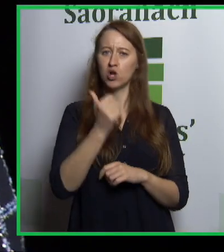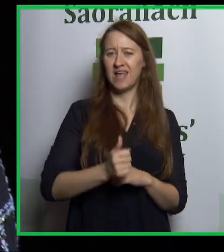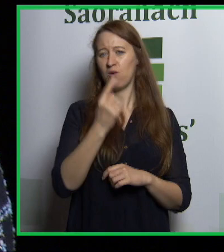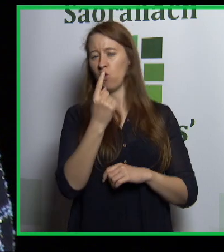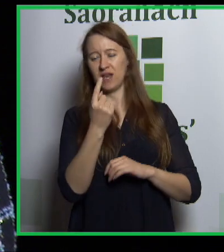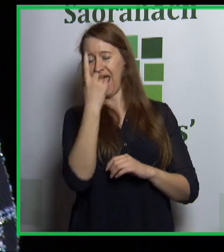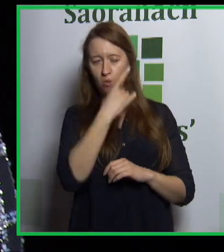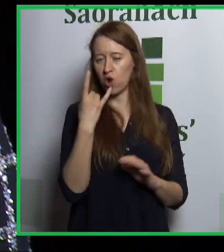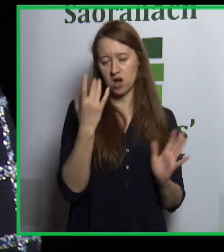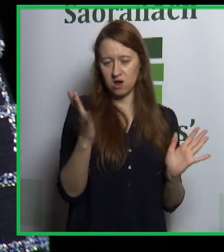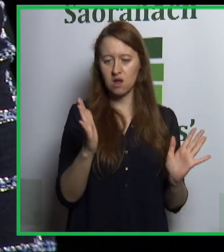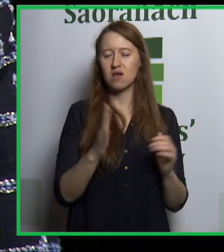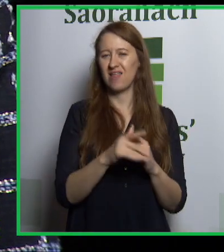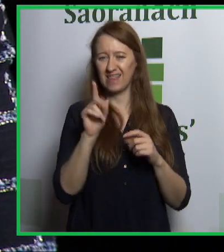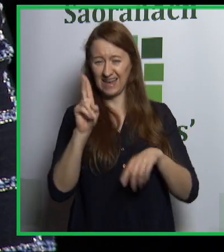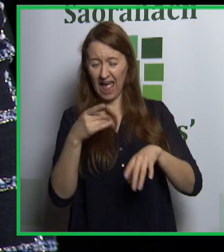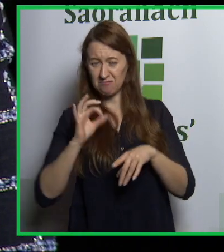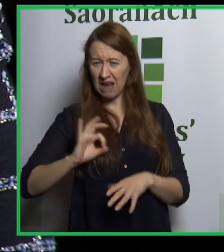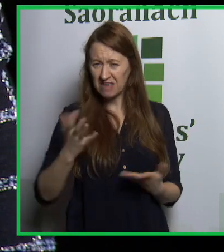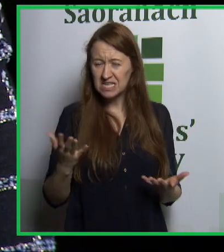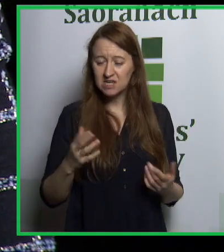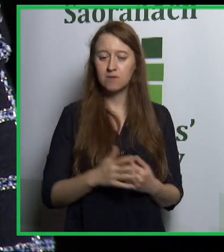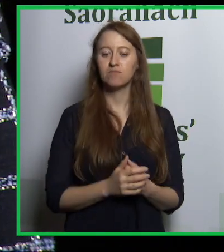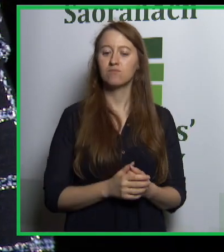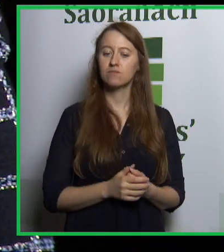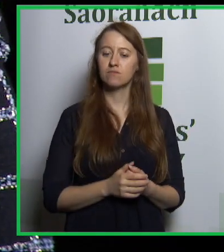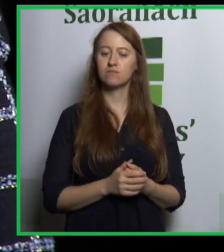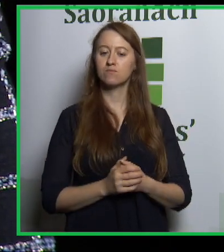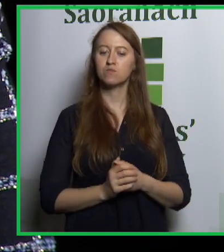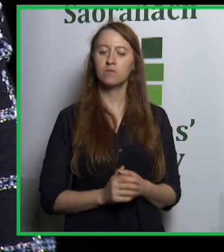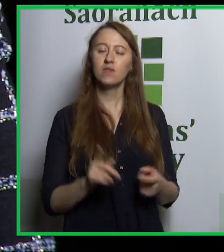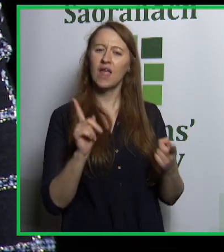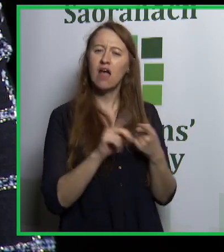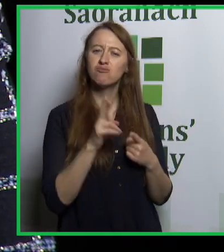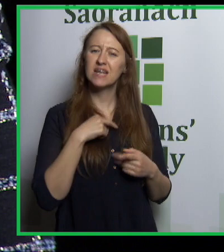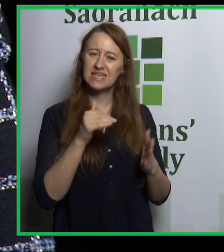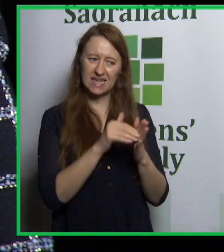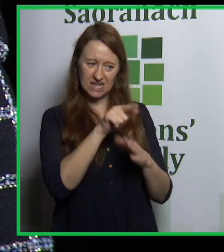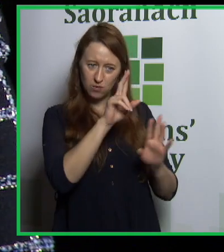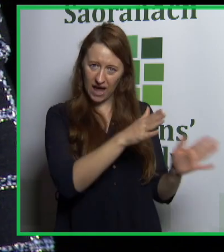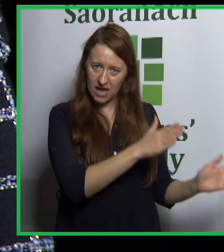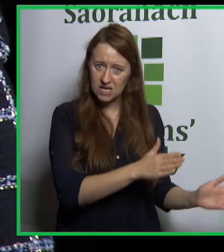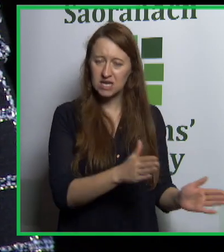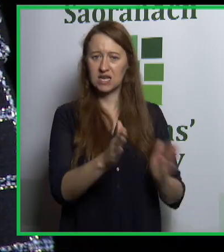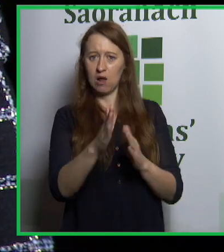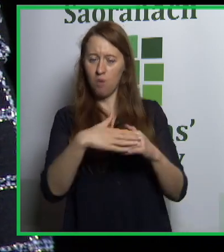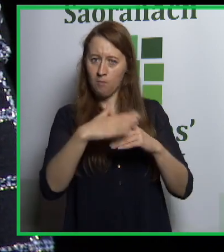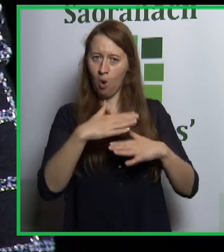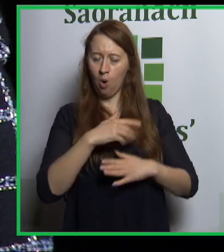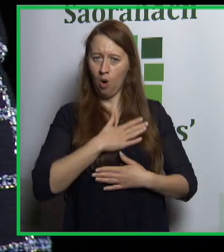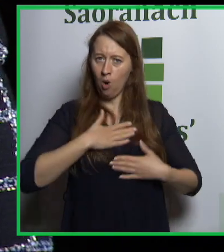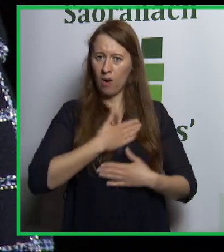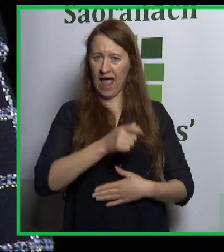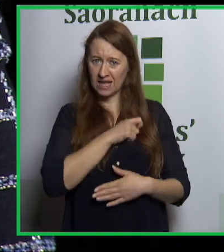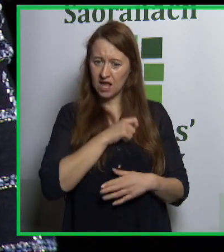of anxiety and other things that lead you into what you think is an escape. Before we wrap up this panel, I just wanted to ask